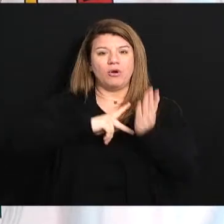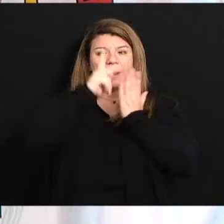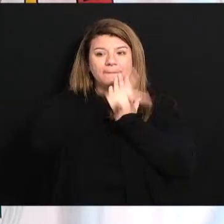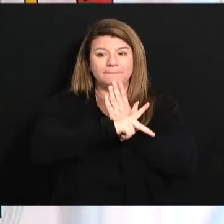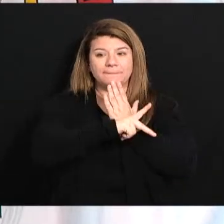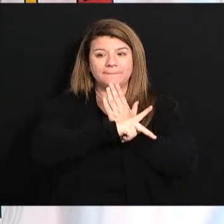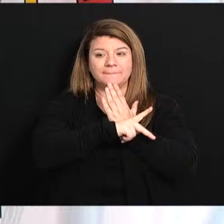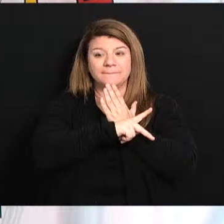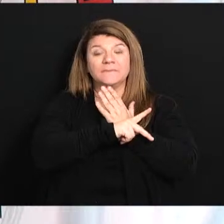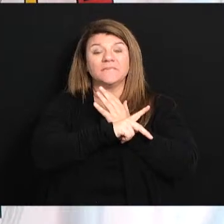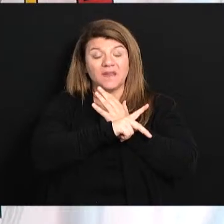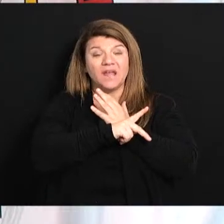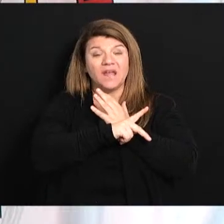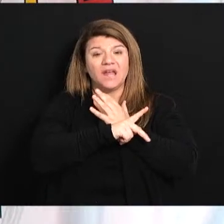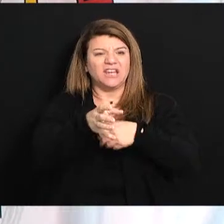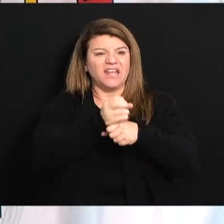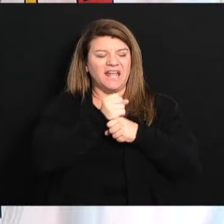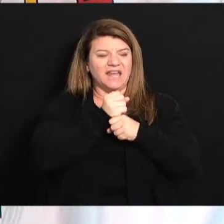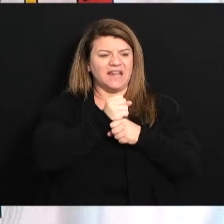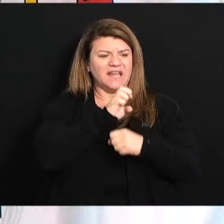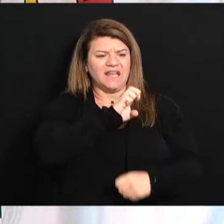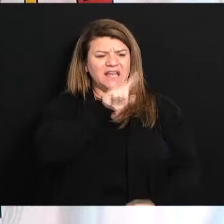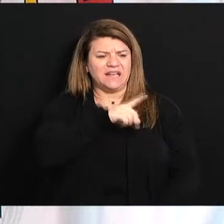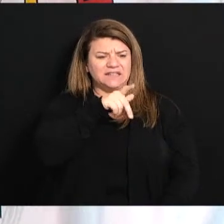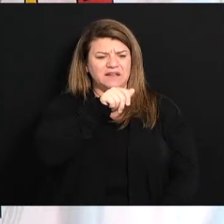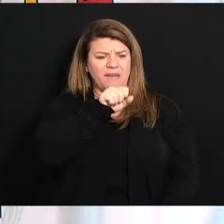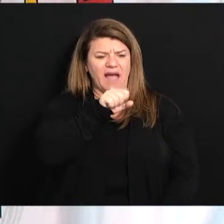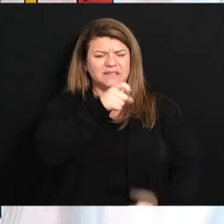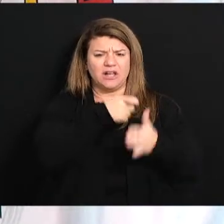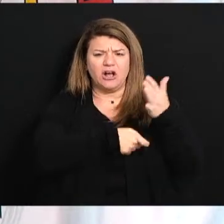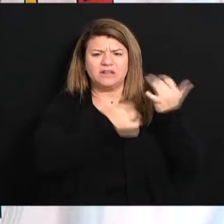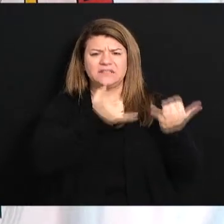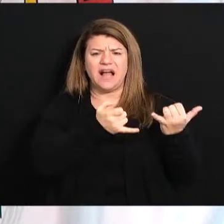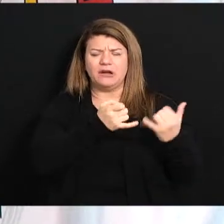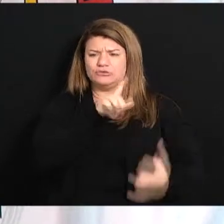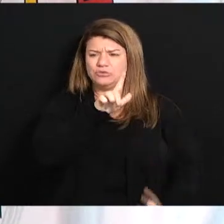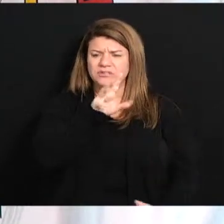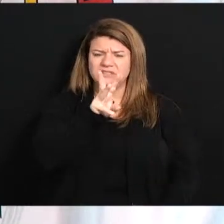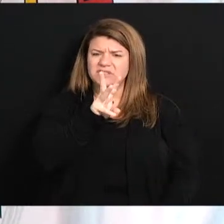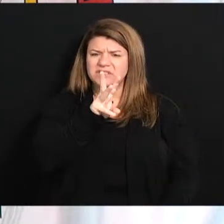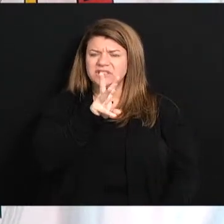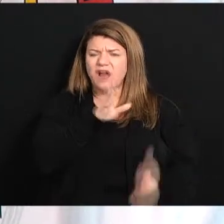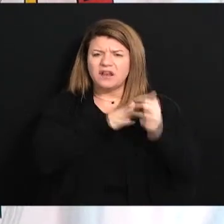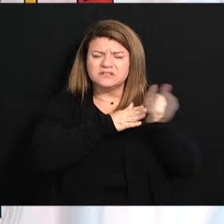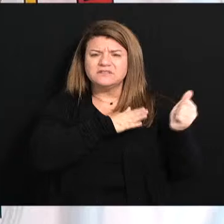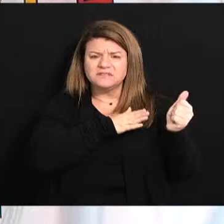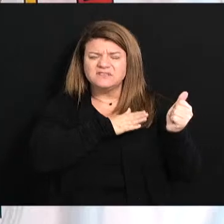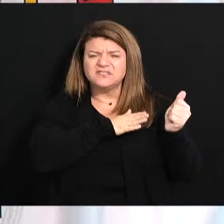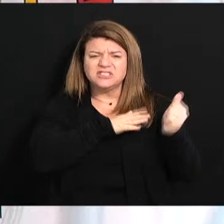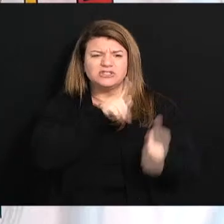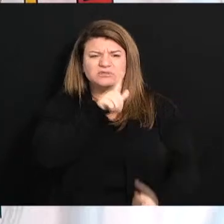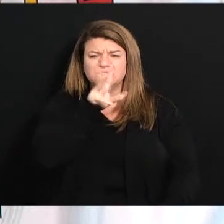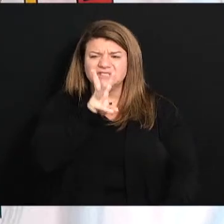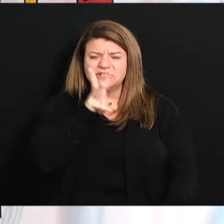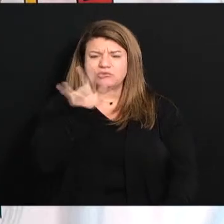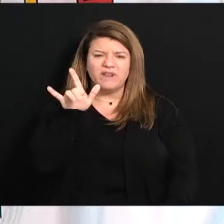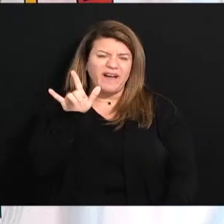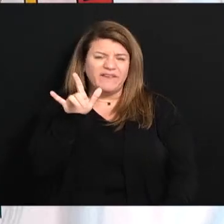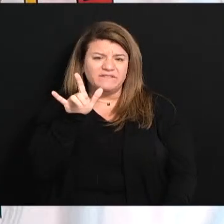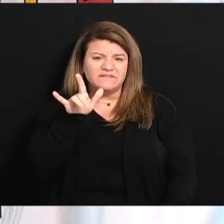I think to get an Easy Pass now, it costs you, I don't know, $26 or